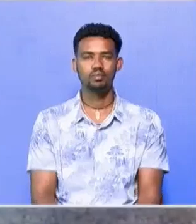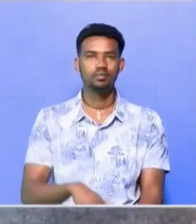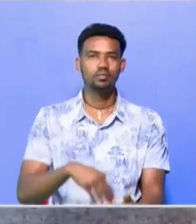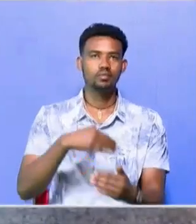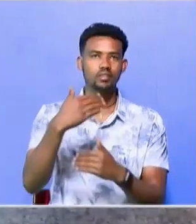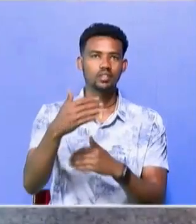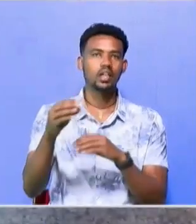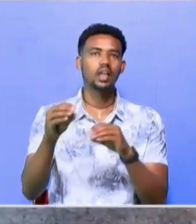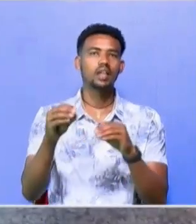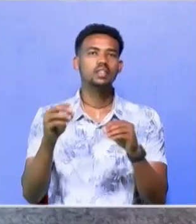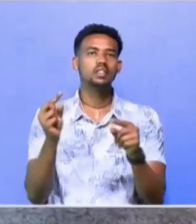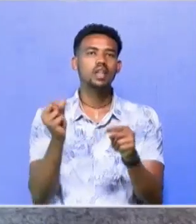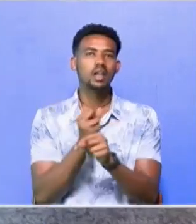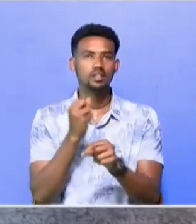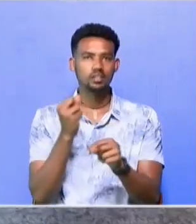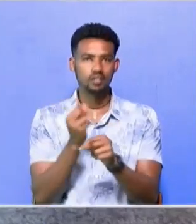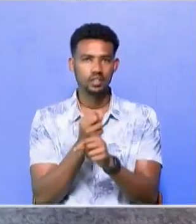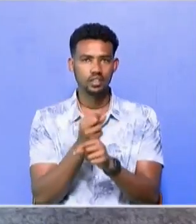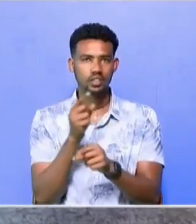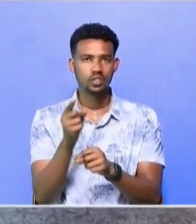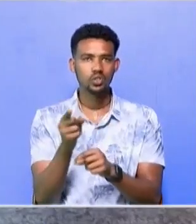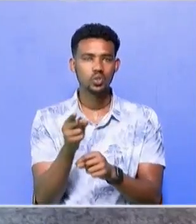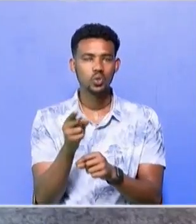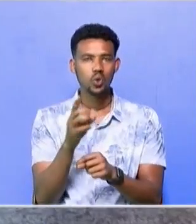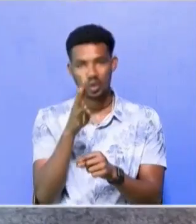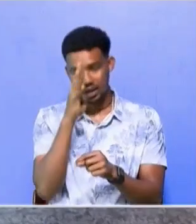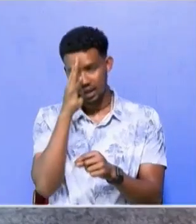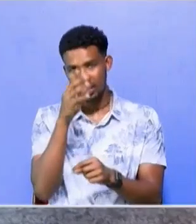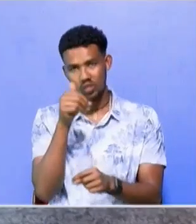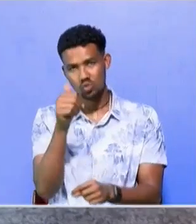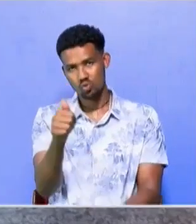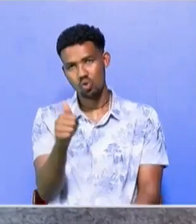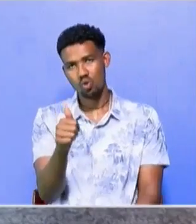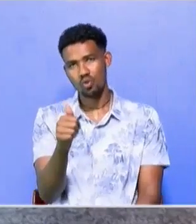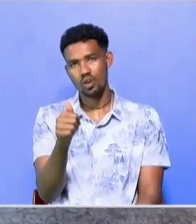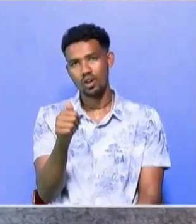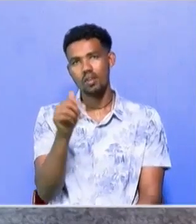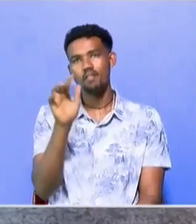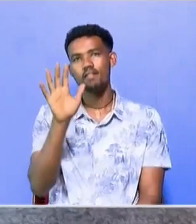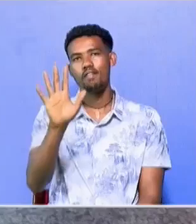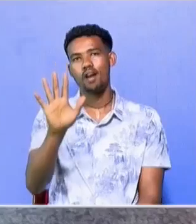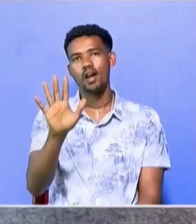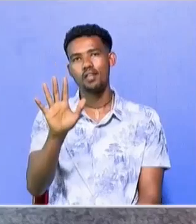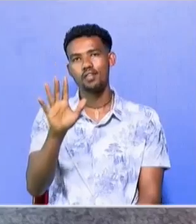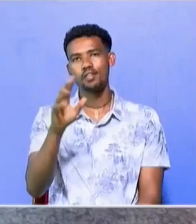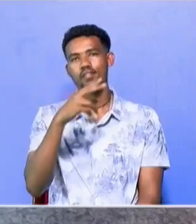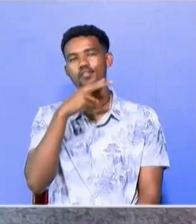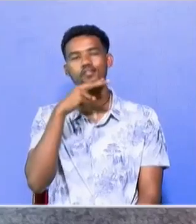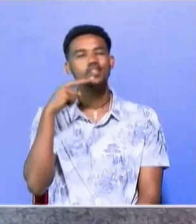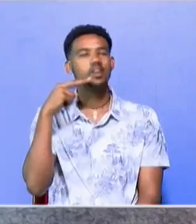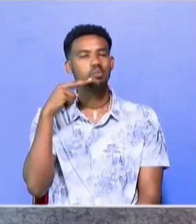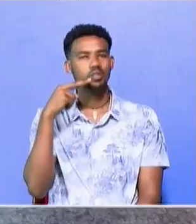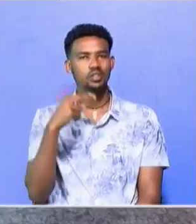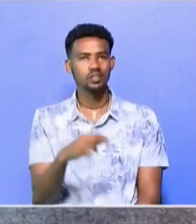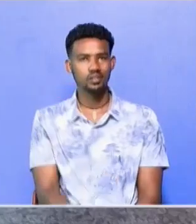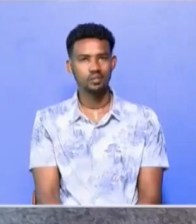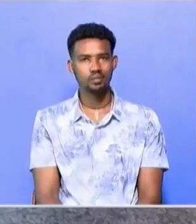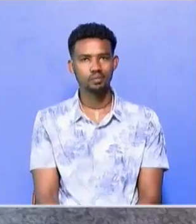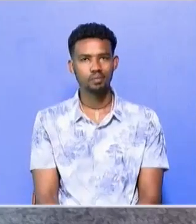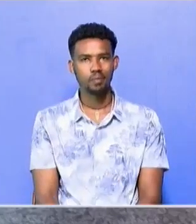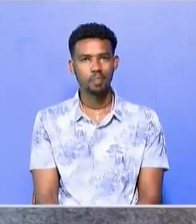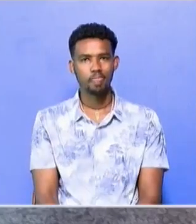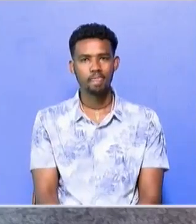The next activity is you will create your own 5 verbs. Your